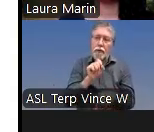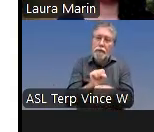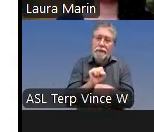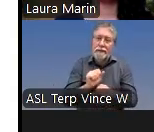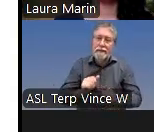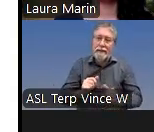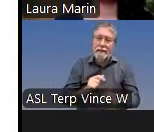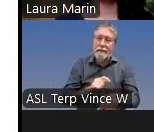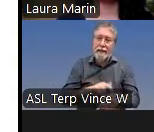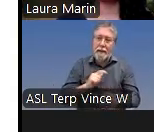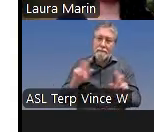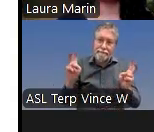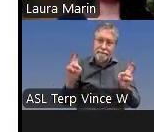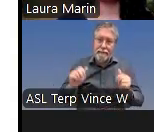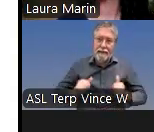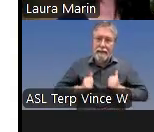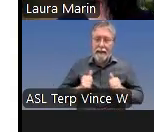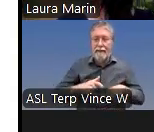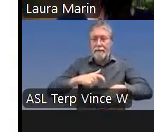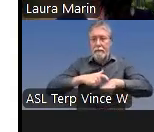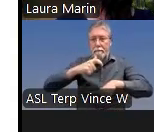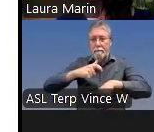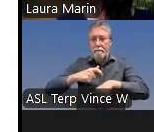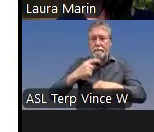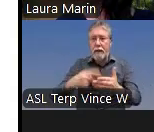The hourly time step, I mean.